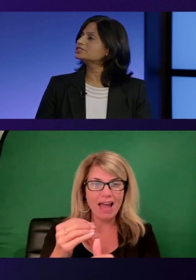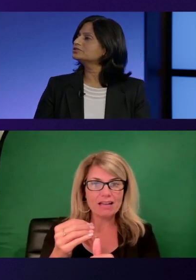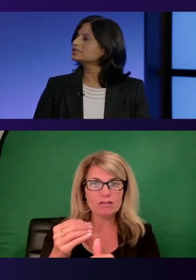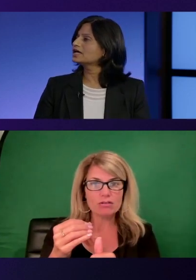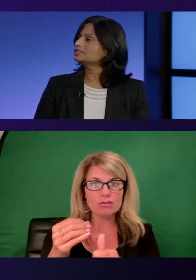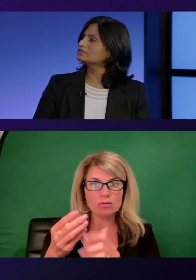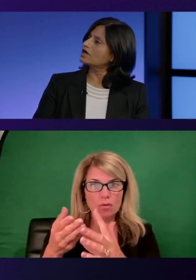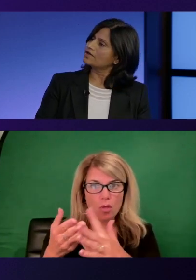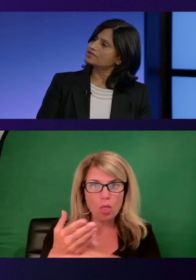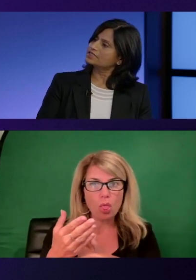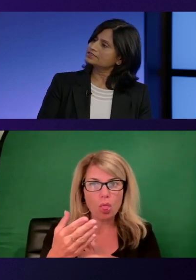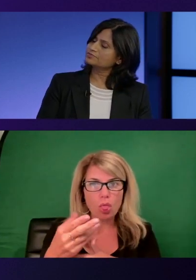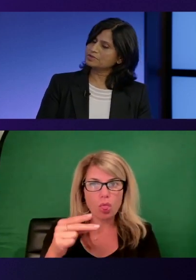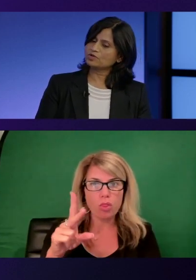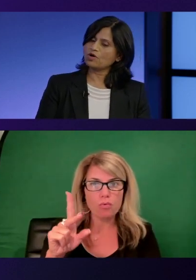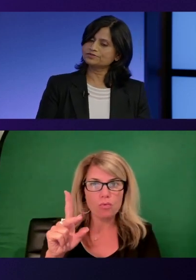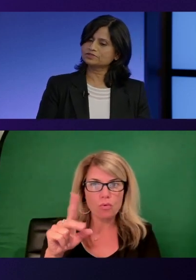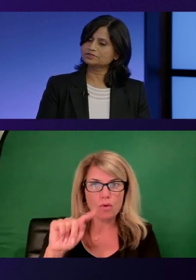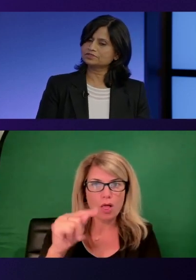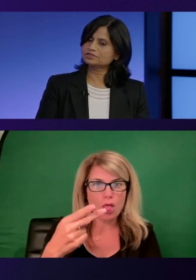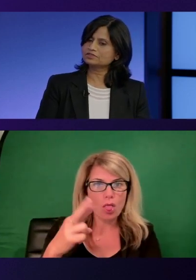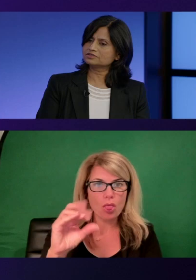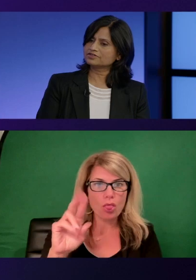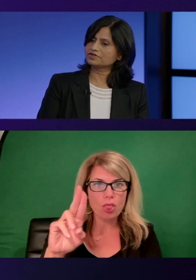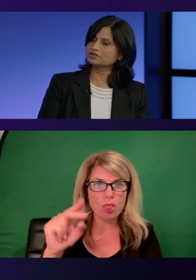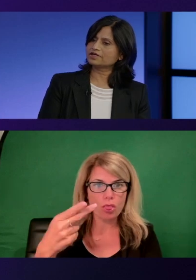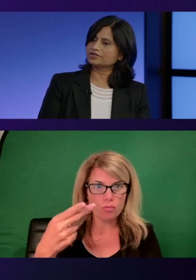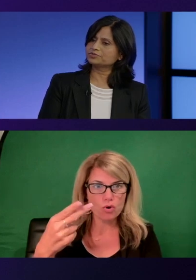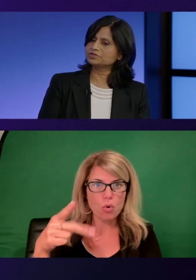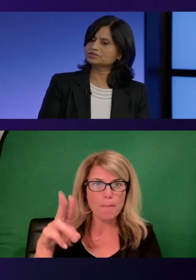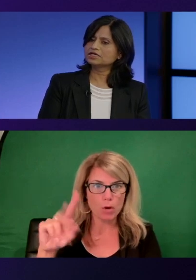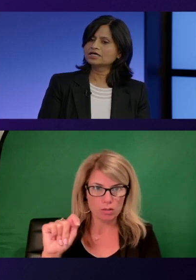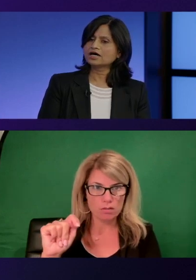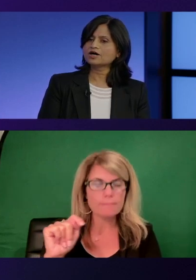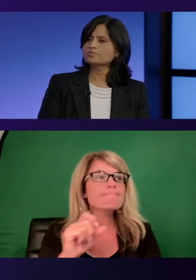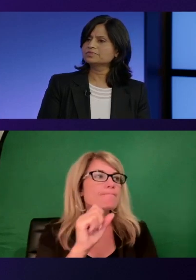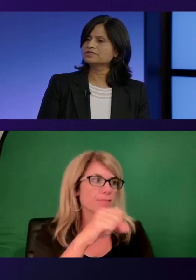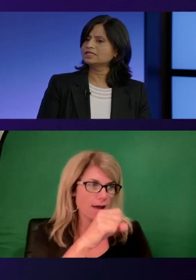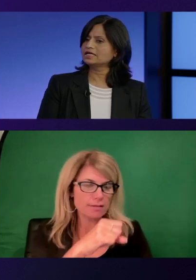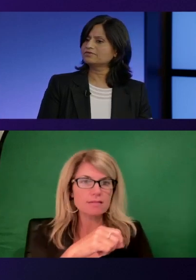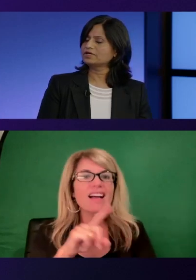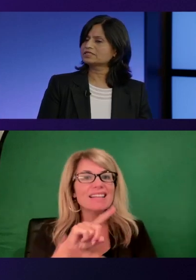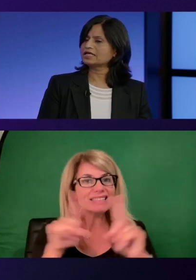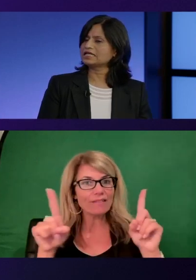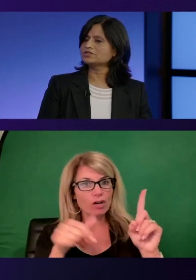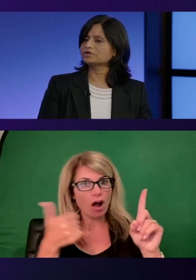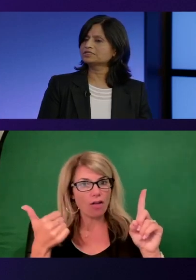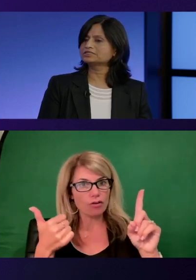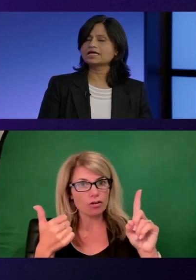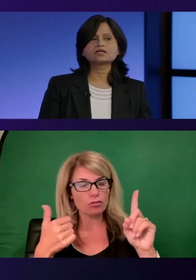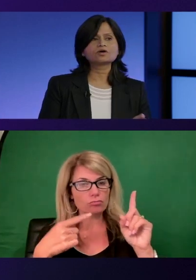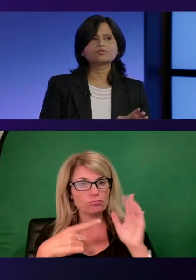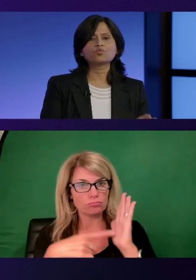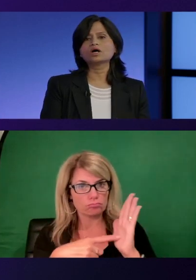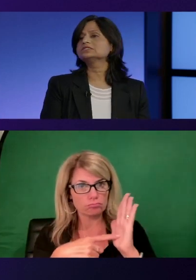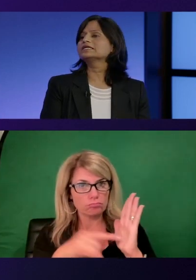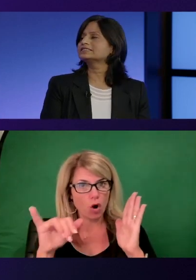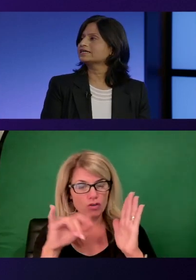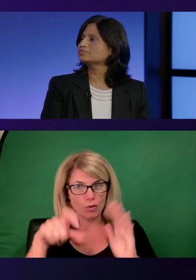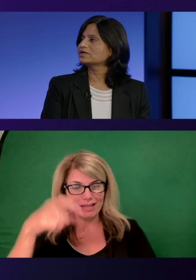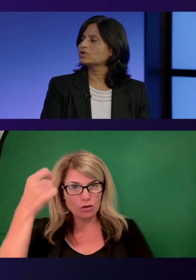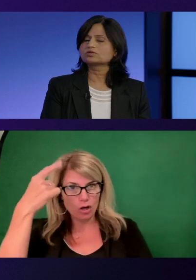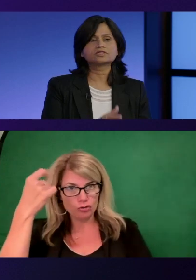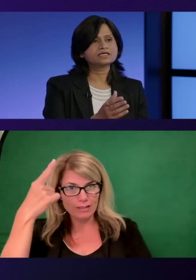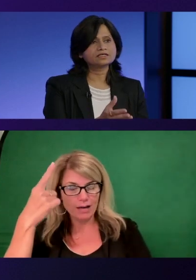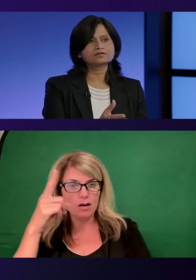in addition to that, the other things that people also consider, the different other attributes, where they need to understand, okay, once I